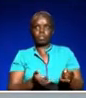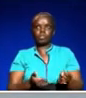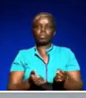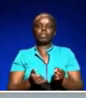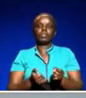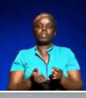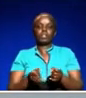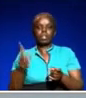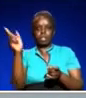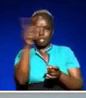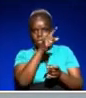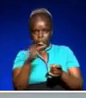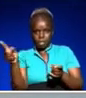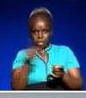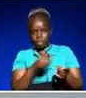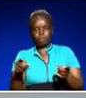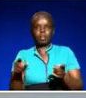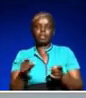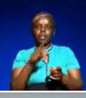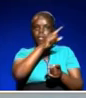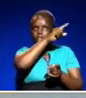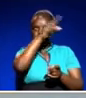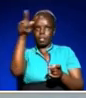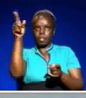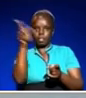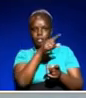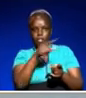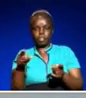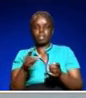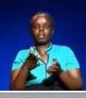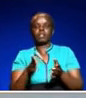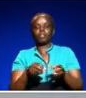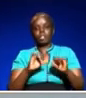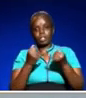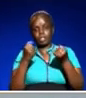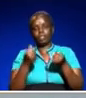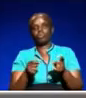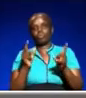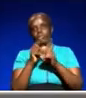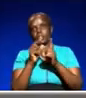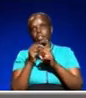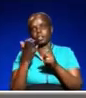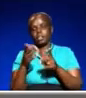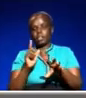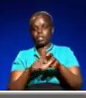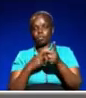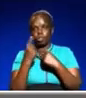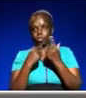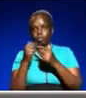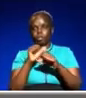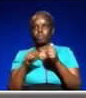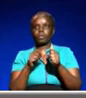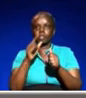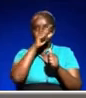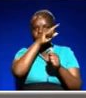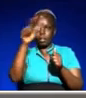we agreed, the sigma and the X bar. So anytime we talk of X bar, we are talking